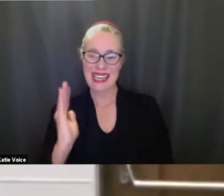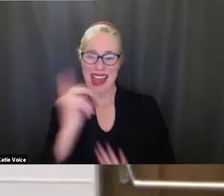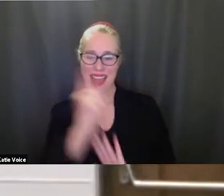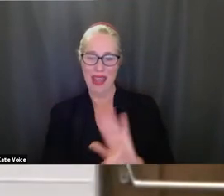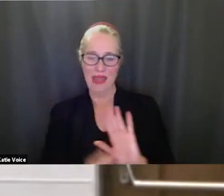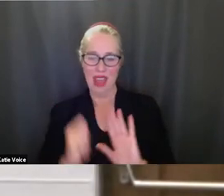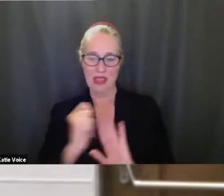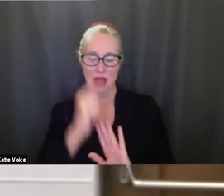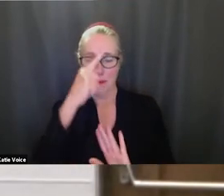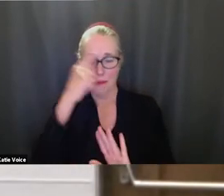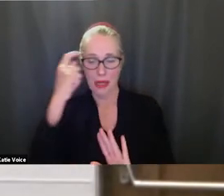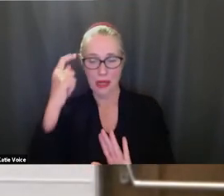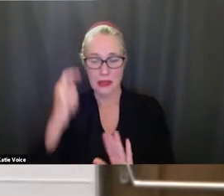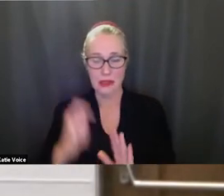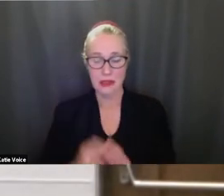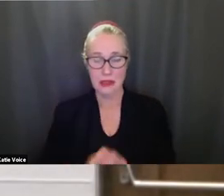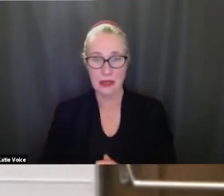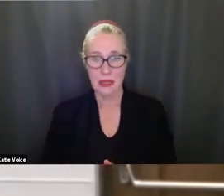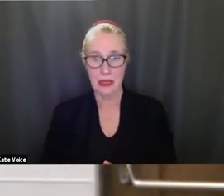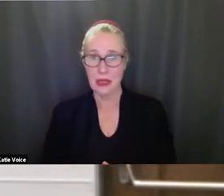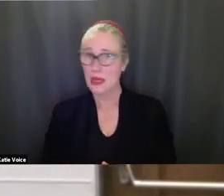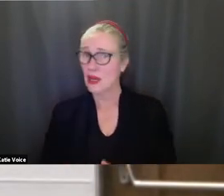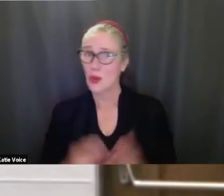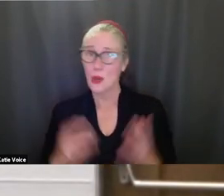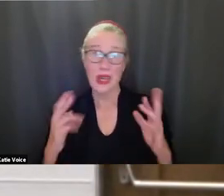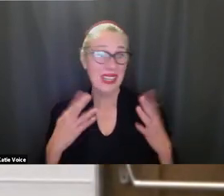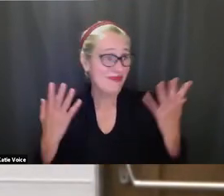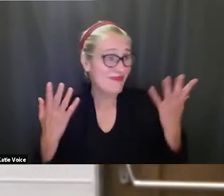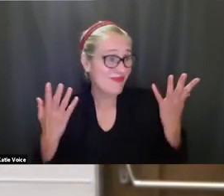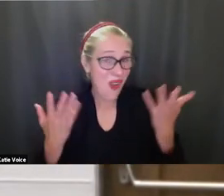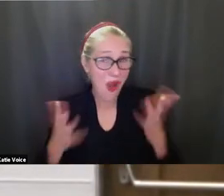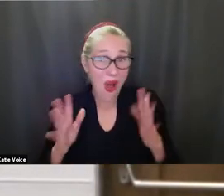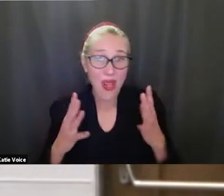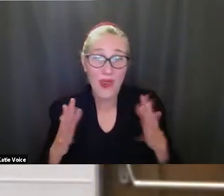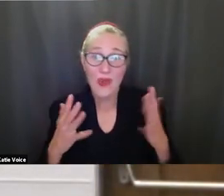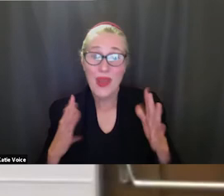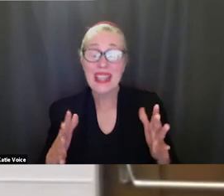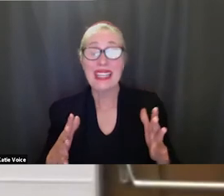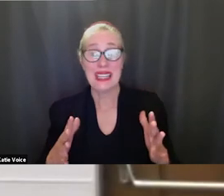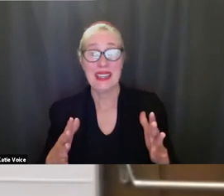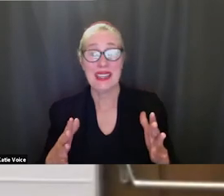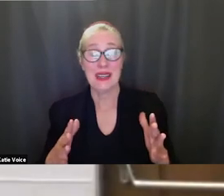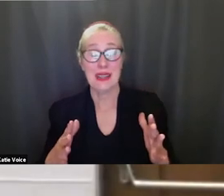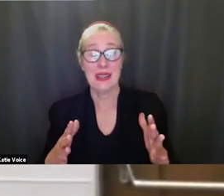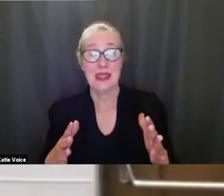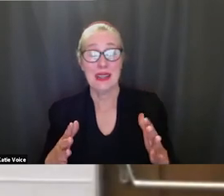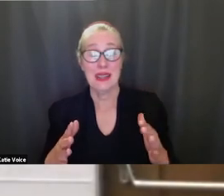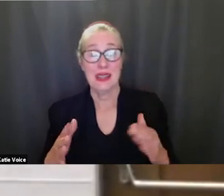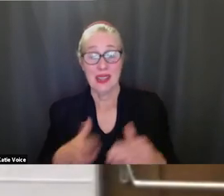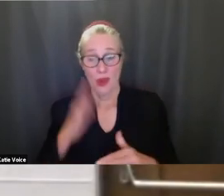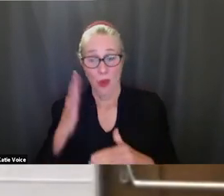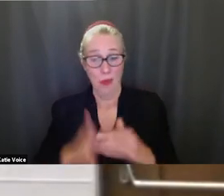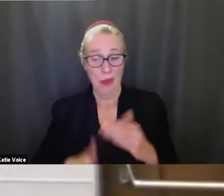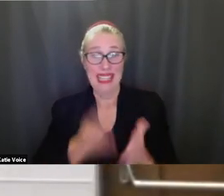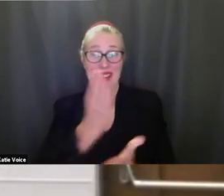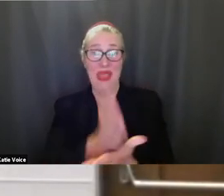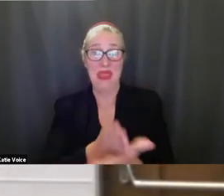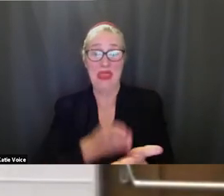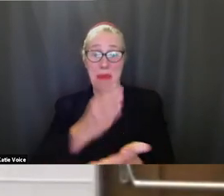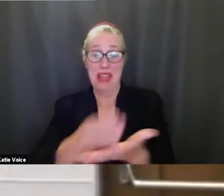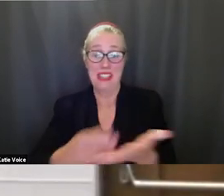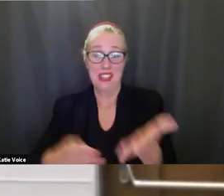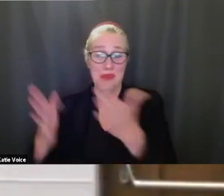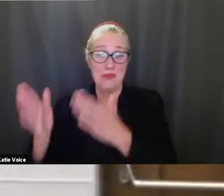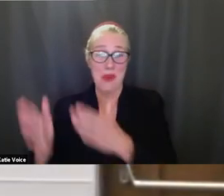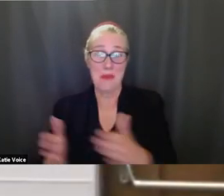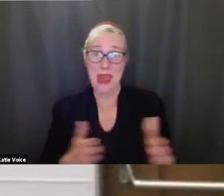were um had already actually completed our budget preparations